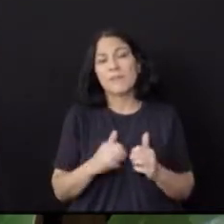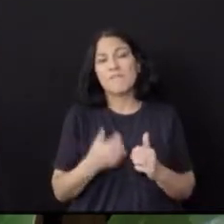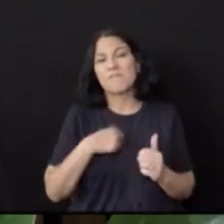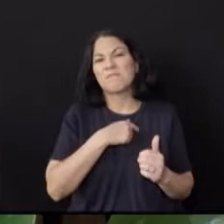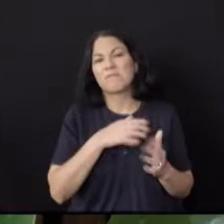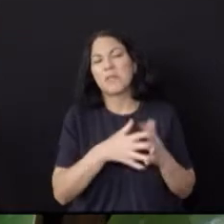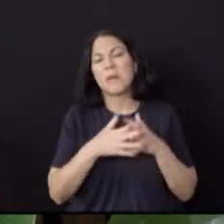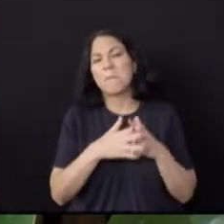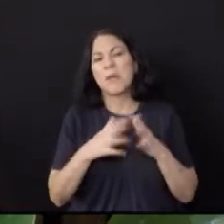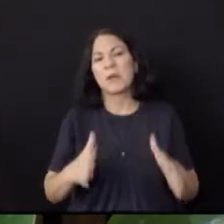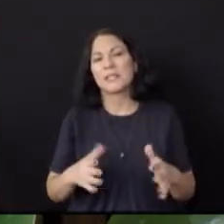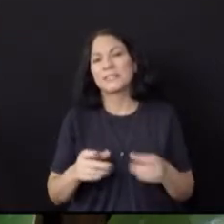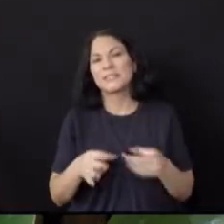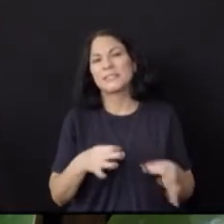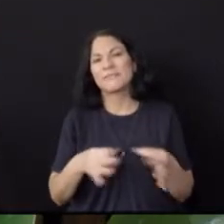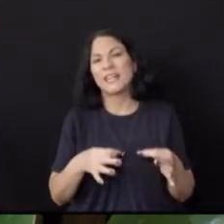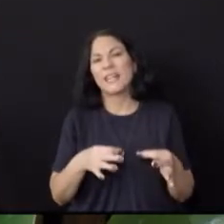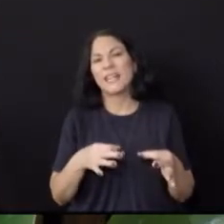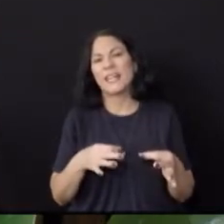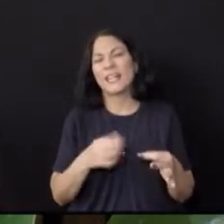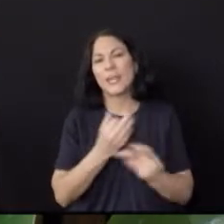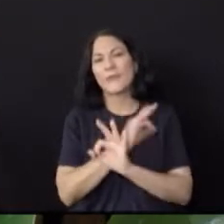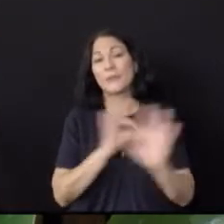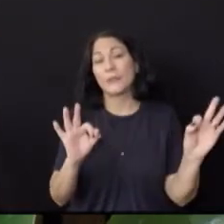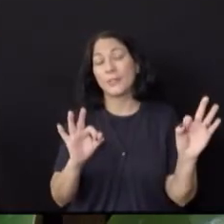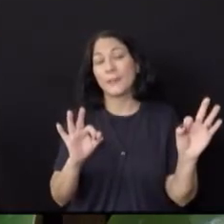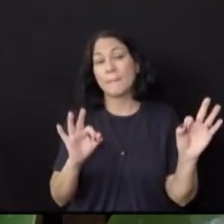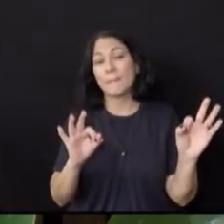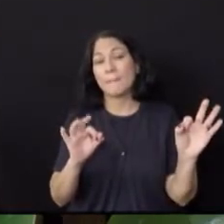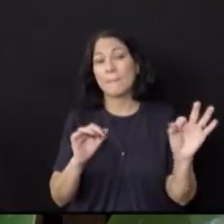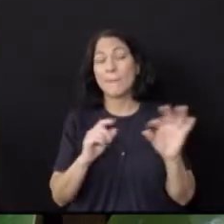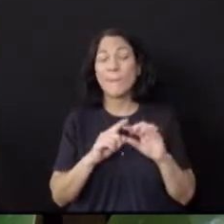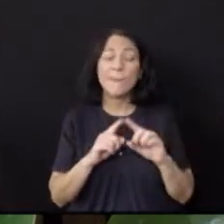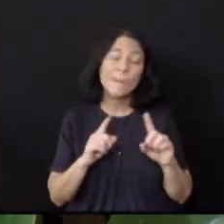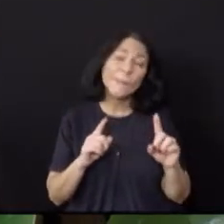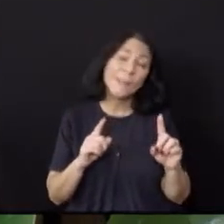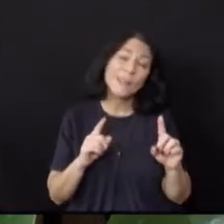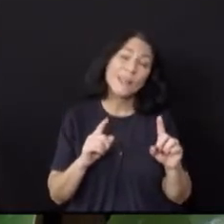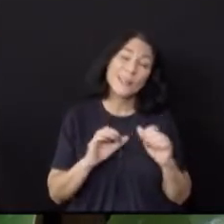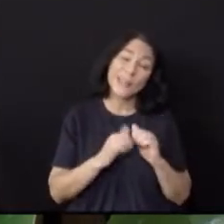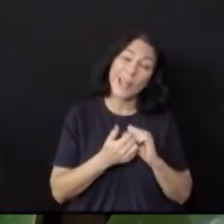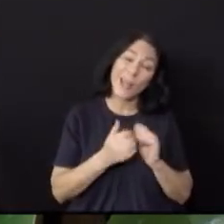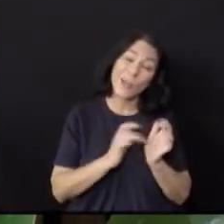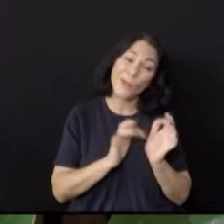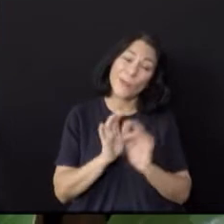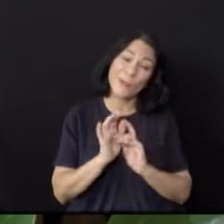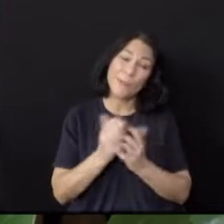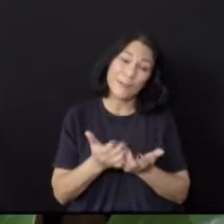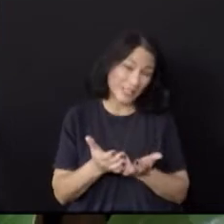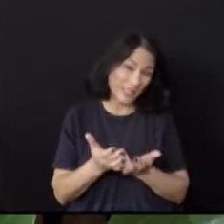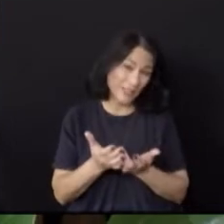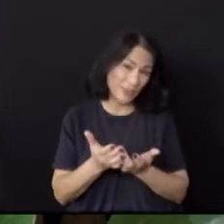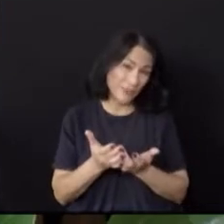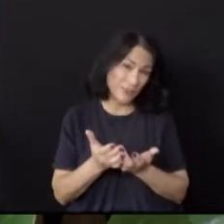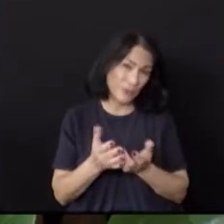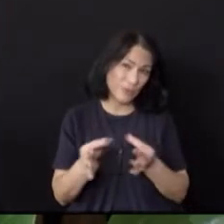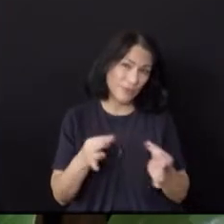Americans define freedom, but is that how the Bible defines